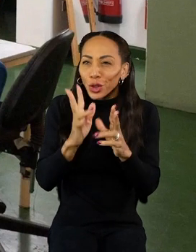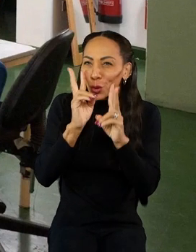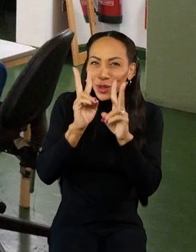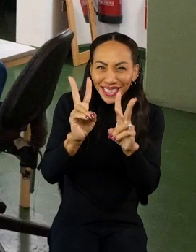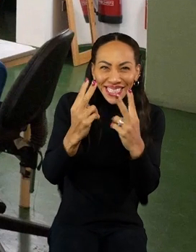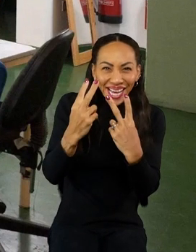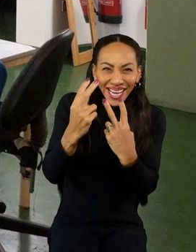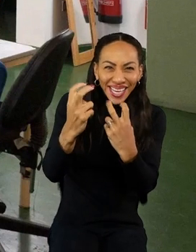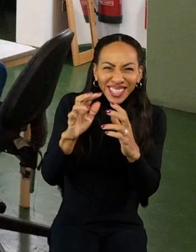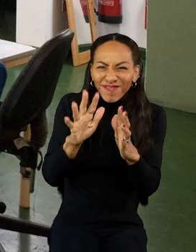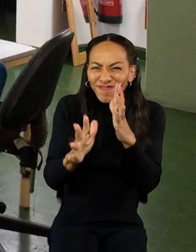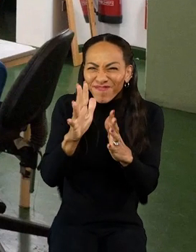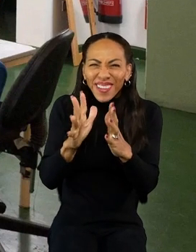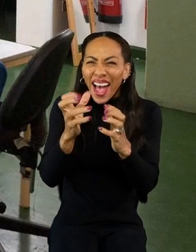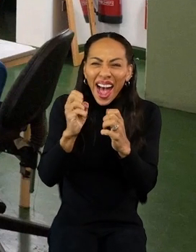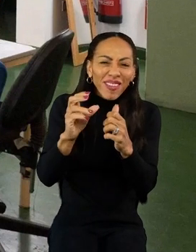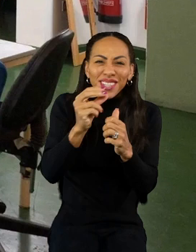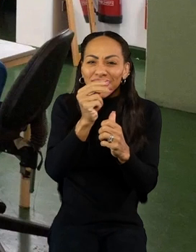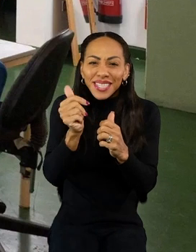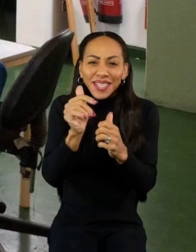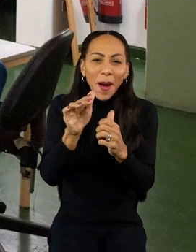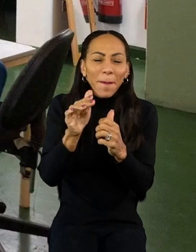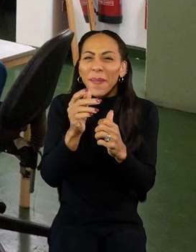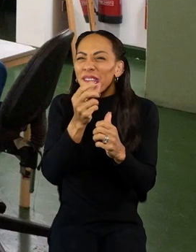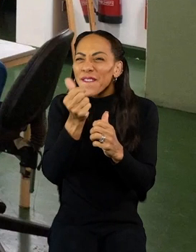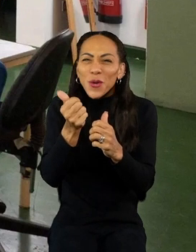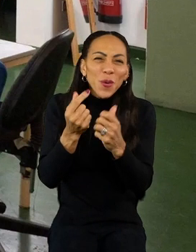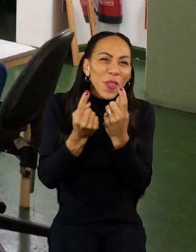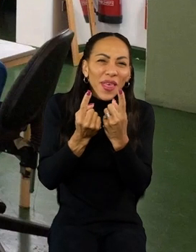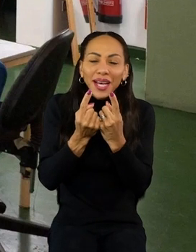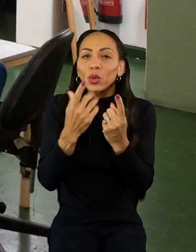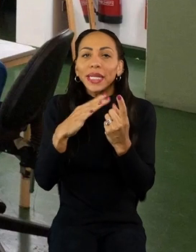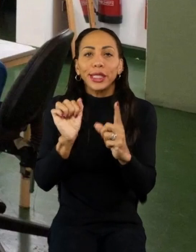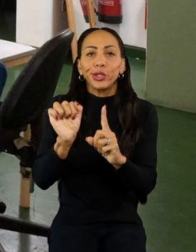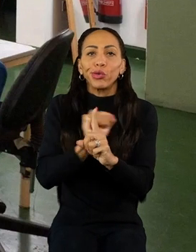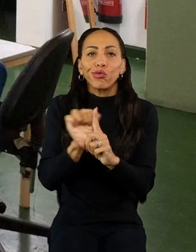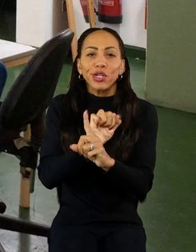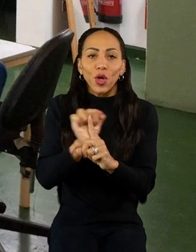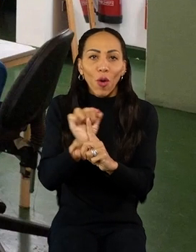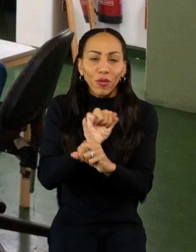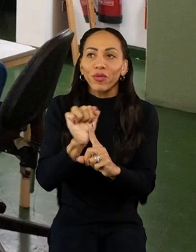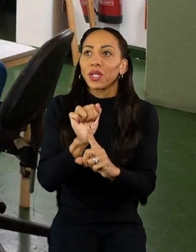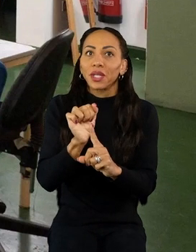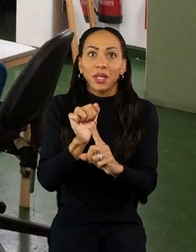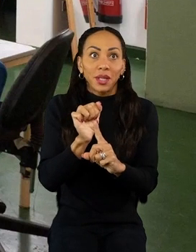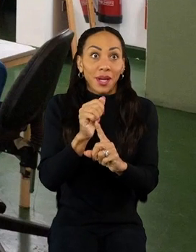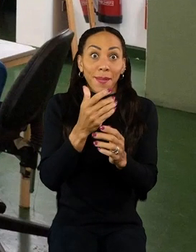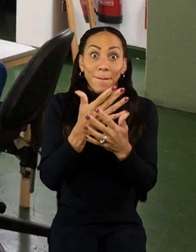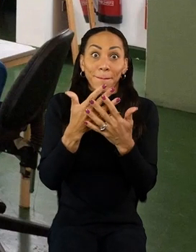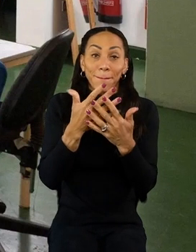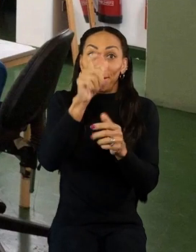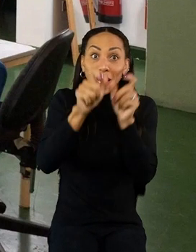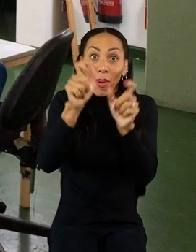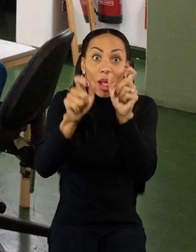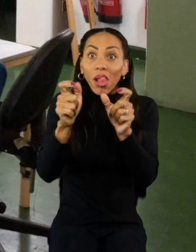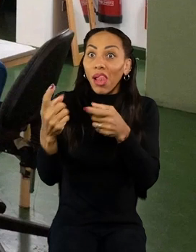see, there's a few sort of initial sort of problems and things we need to resolve in terms of how many participants